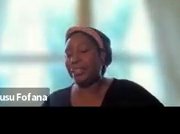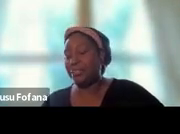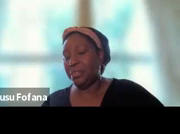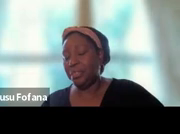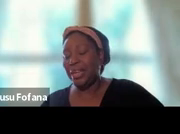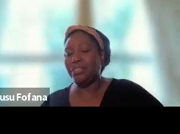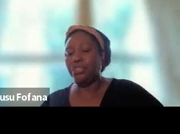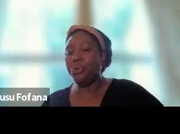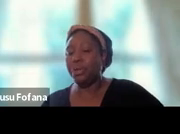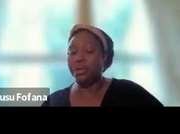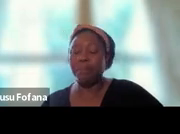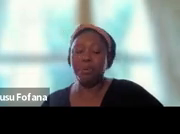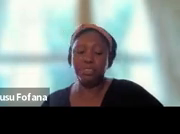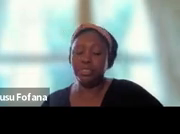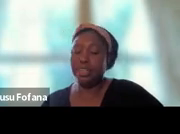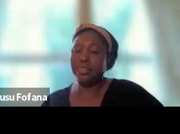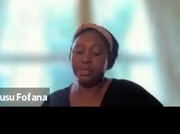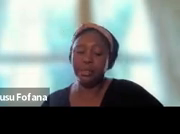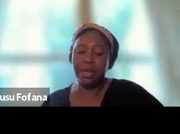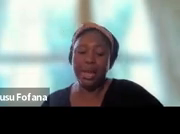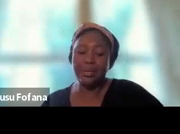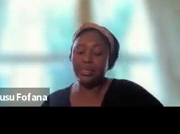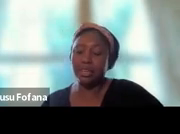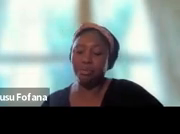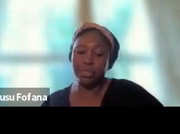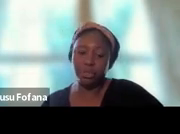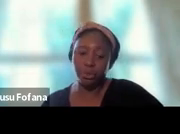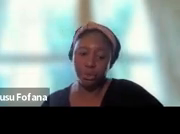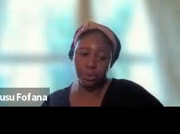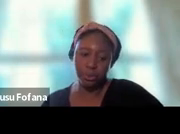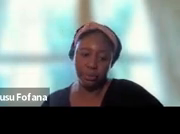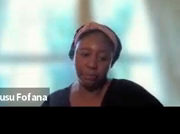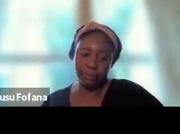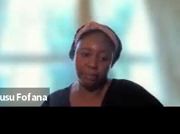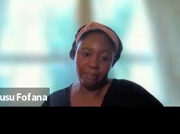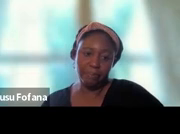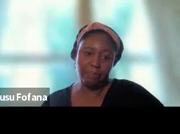preferred activities as noted on their person-centered and discovery tools.